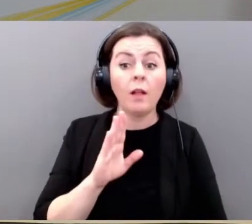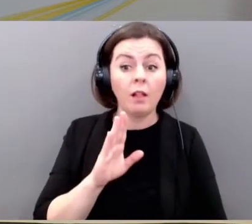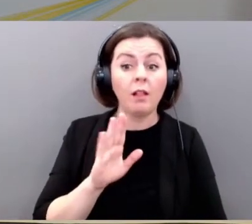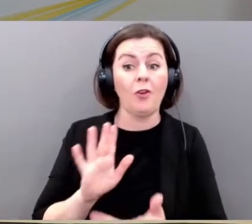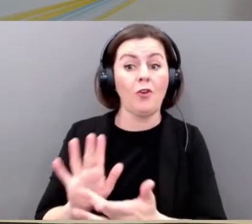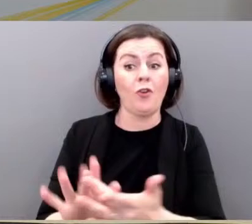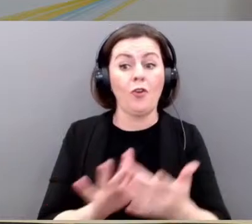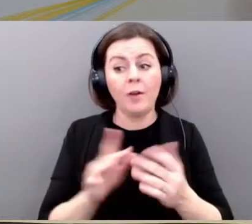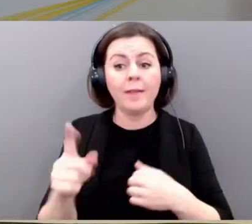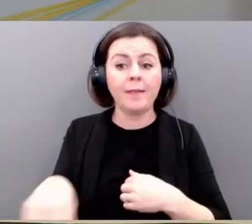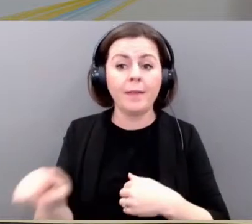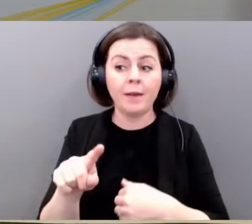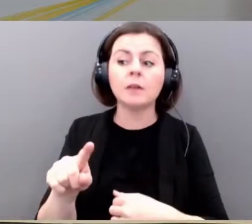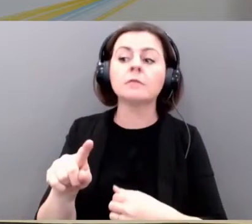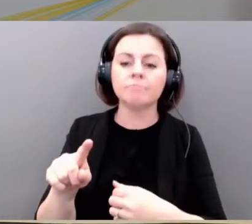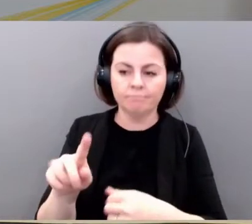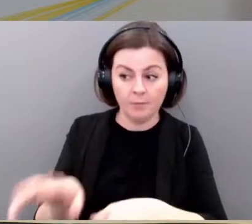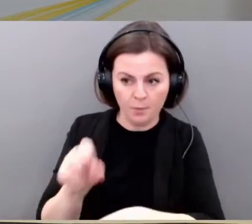receive vaccine.